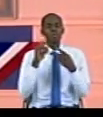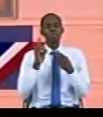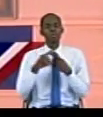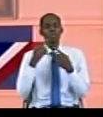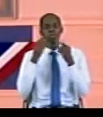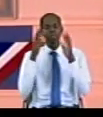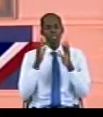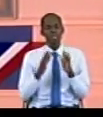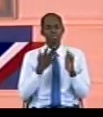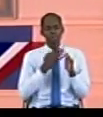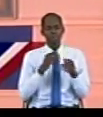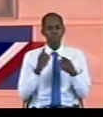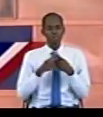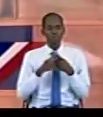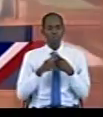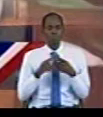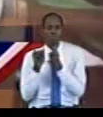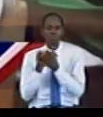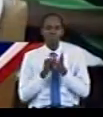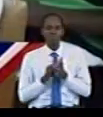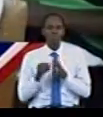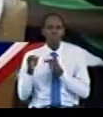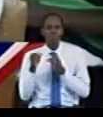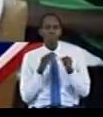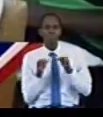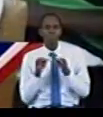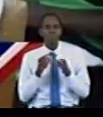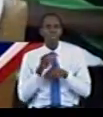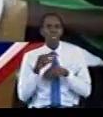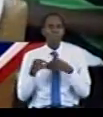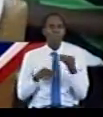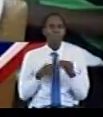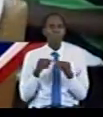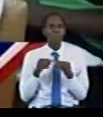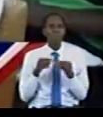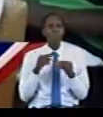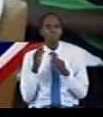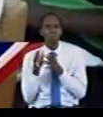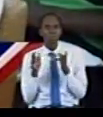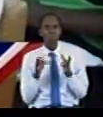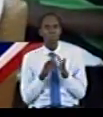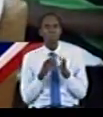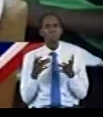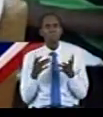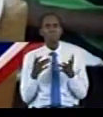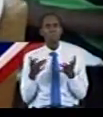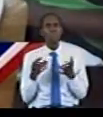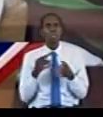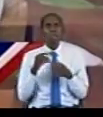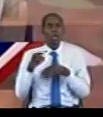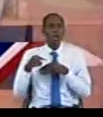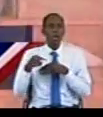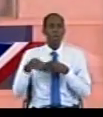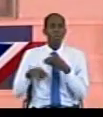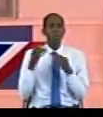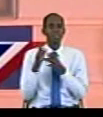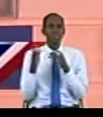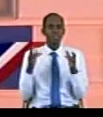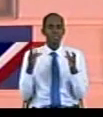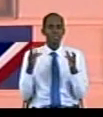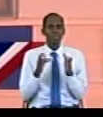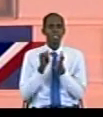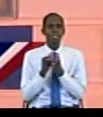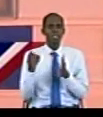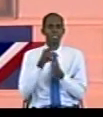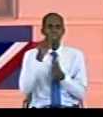them about the Jesus who died. About the Jesus who became the Savior. About the Jesus they need to call so